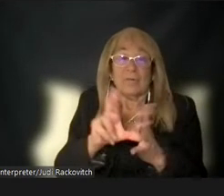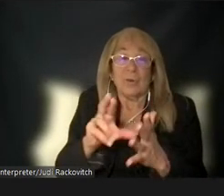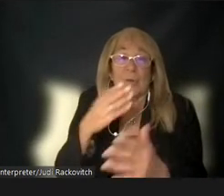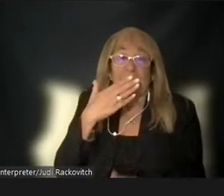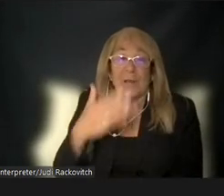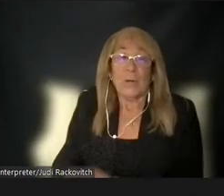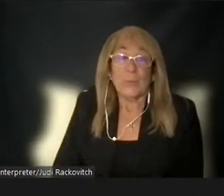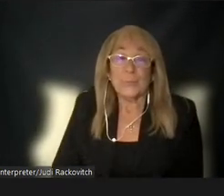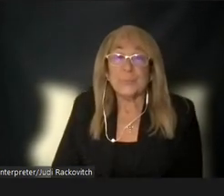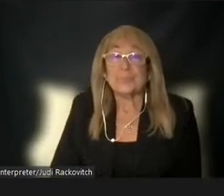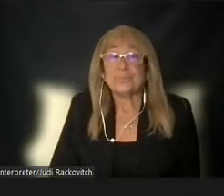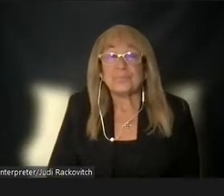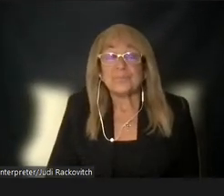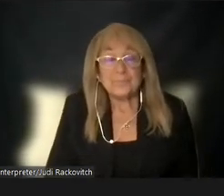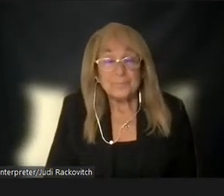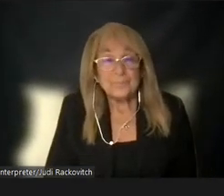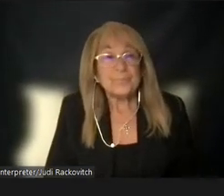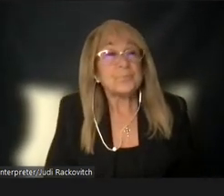Thank you.